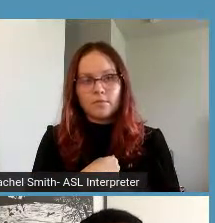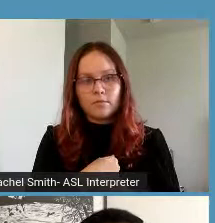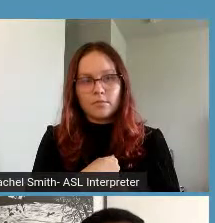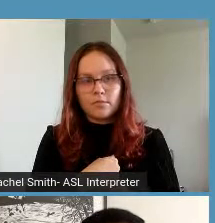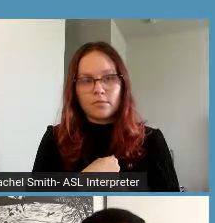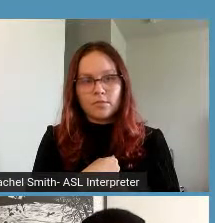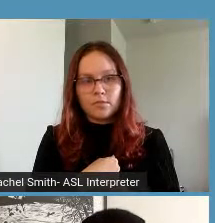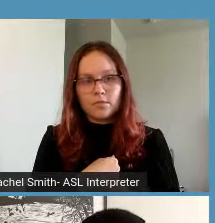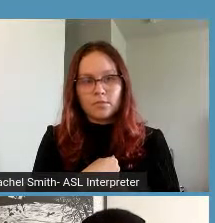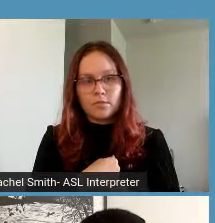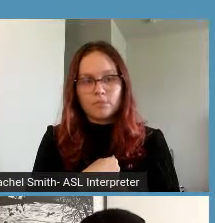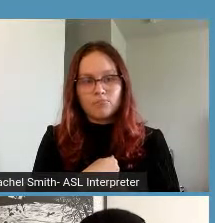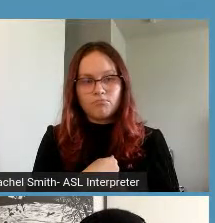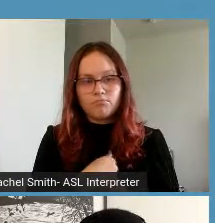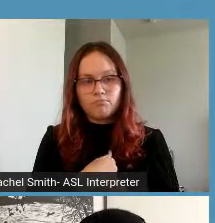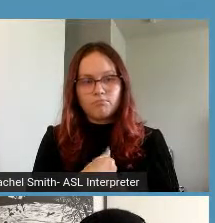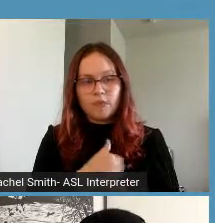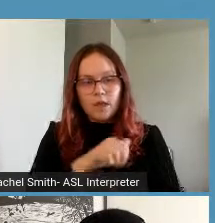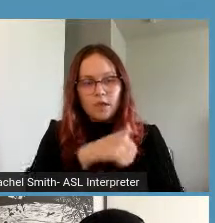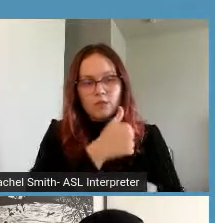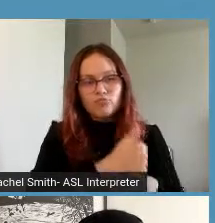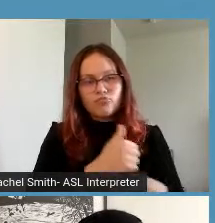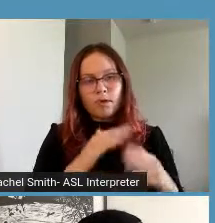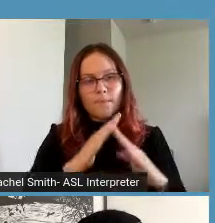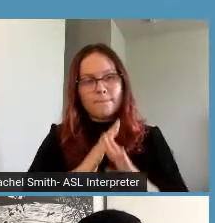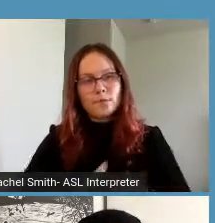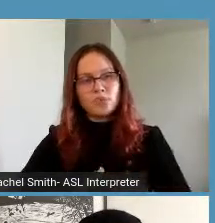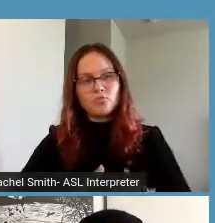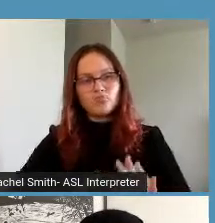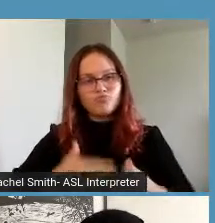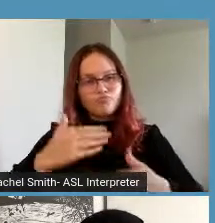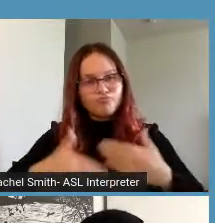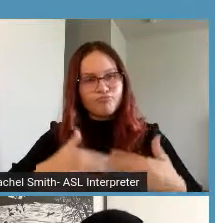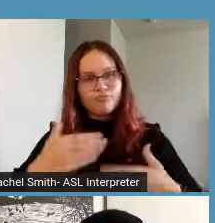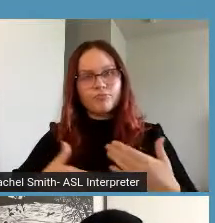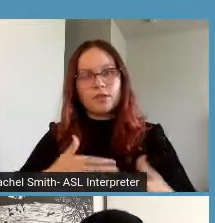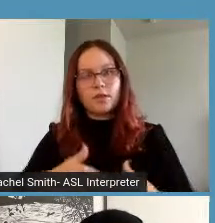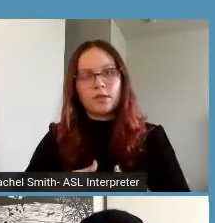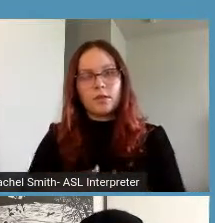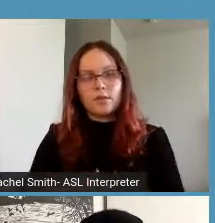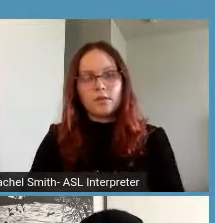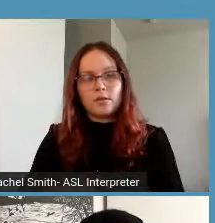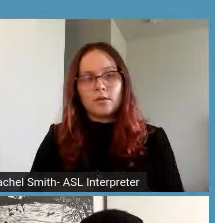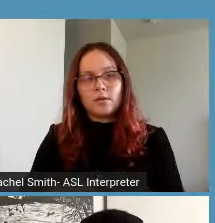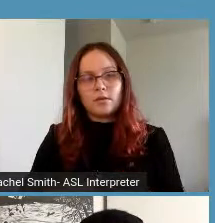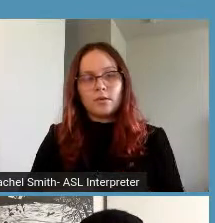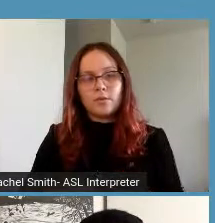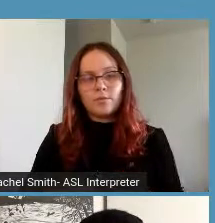to build a peace movement during World War I. That exhibition also featured 2